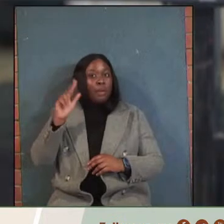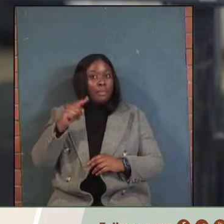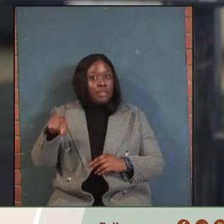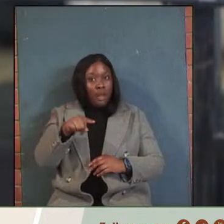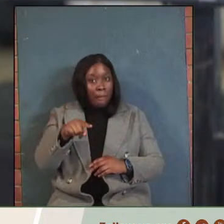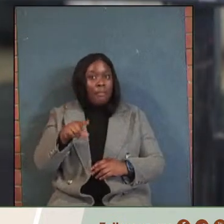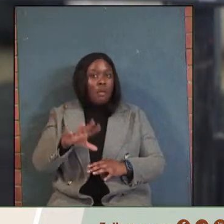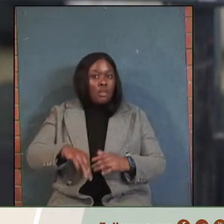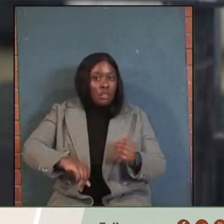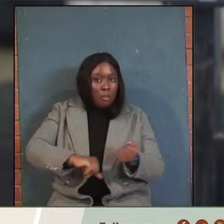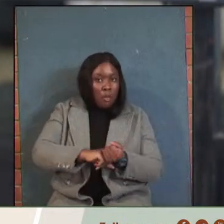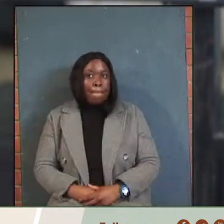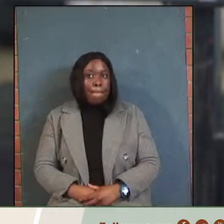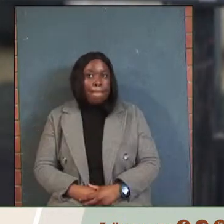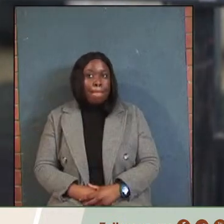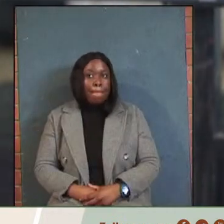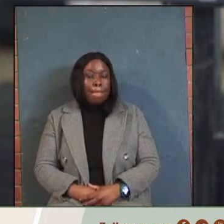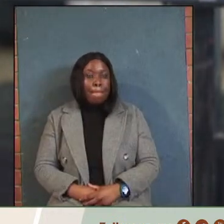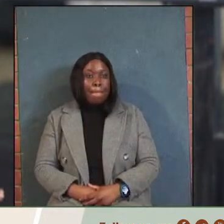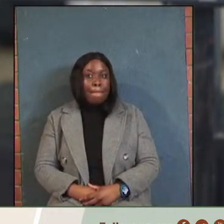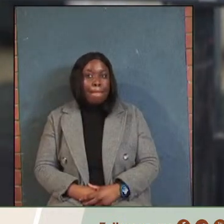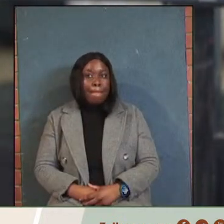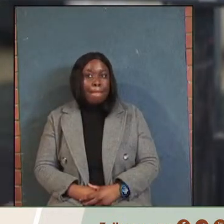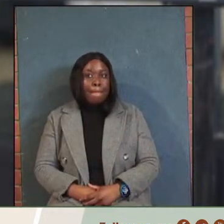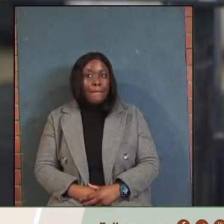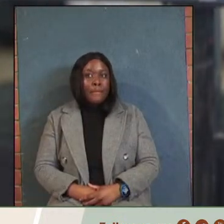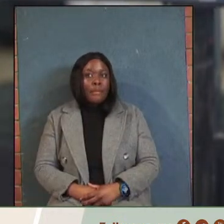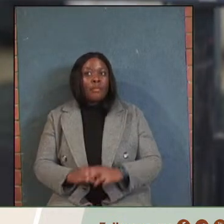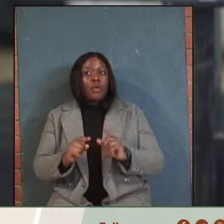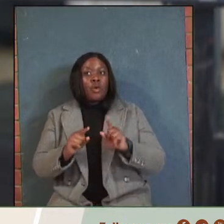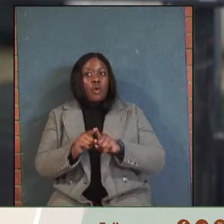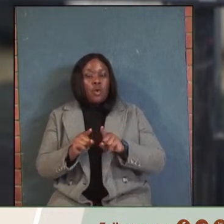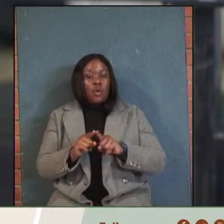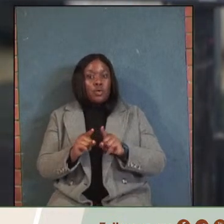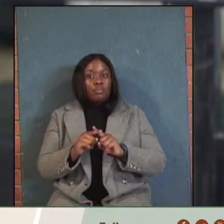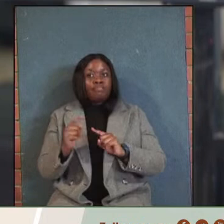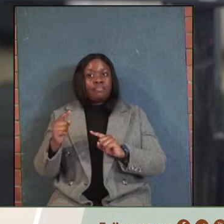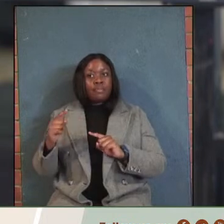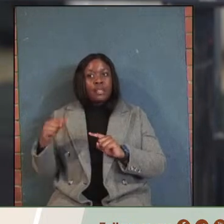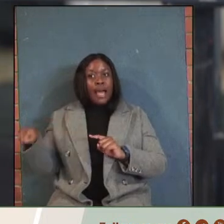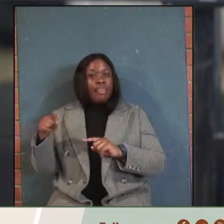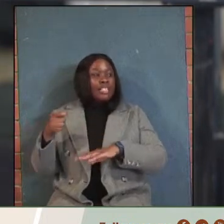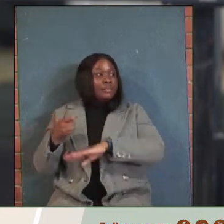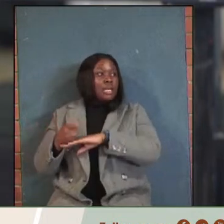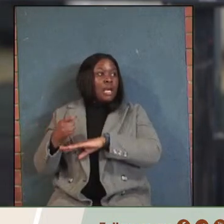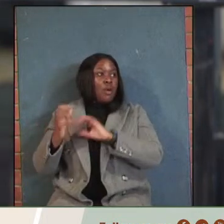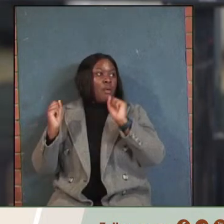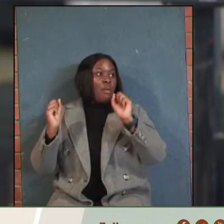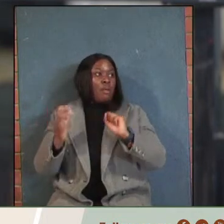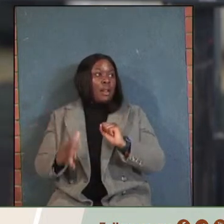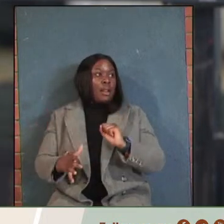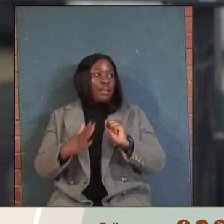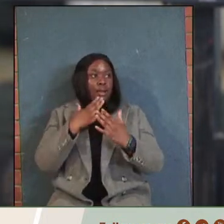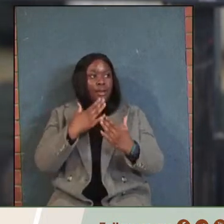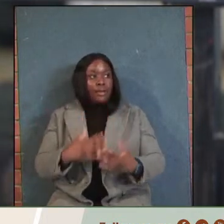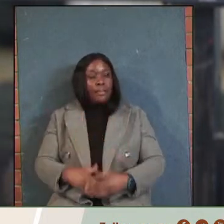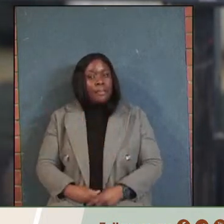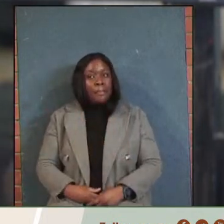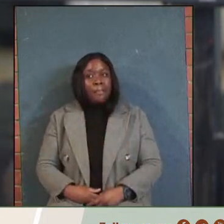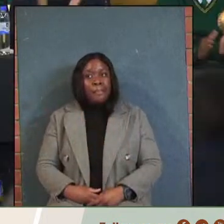port mental health assist be elaborated by the fellow speakers of my commission. And with that, I thank you.